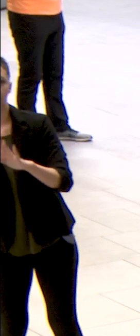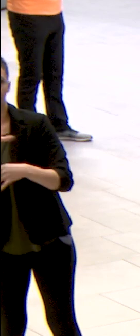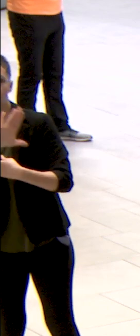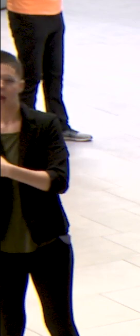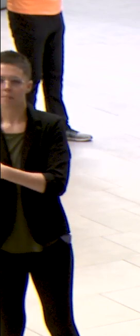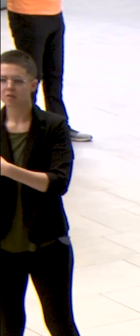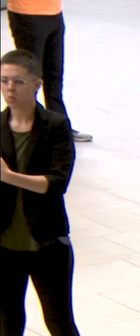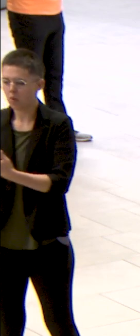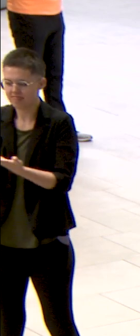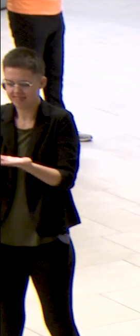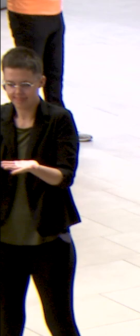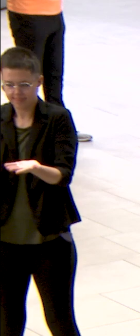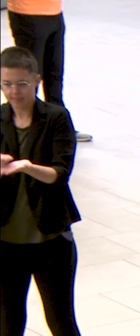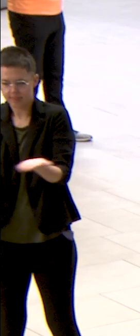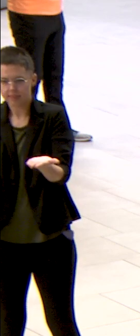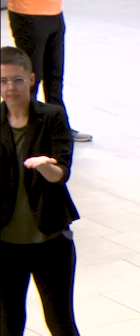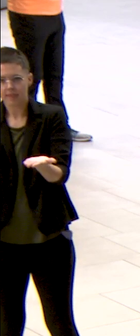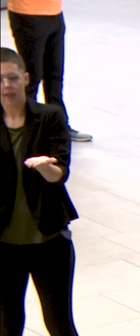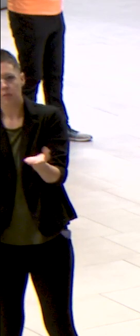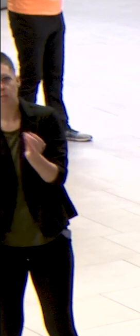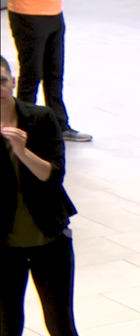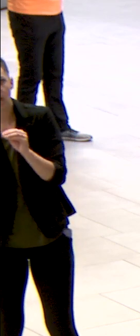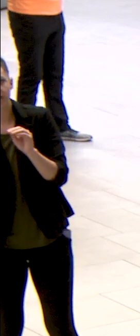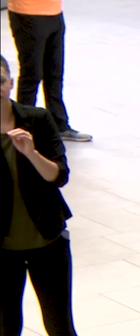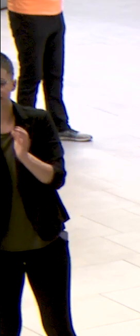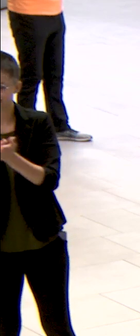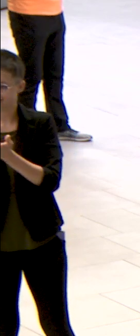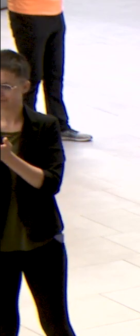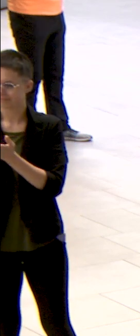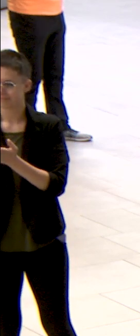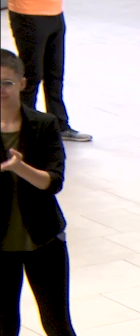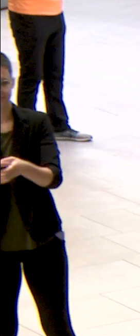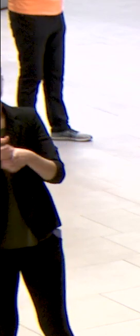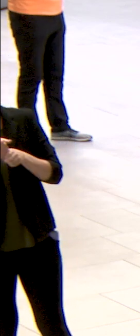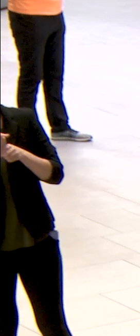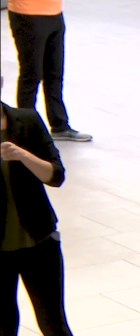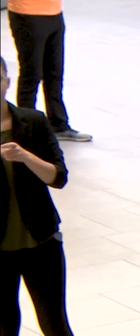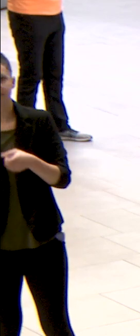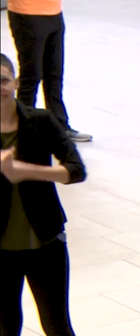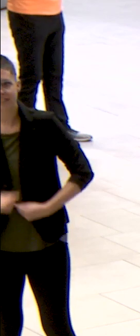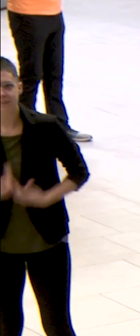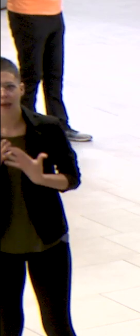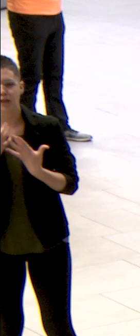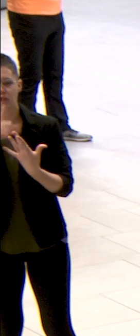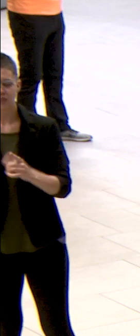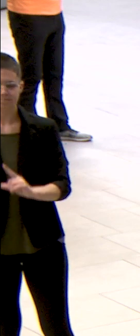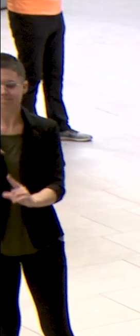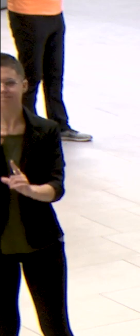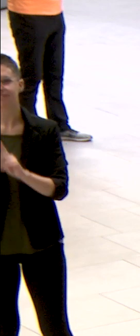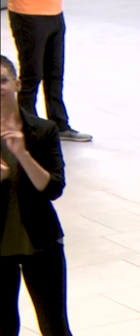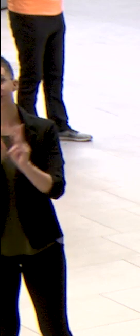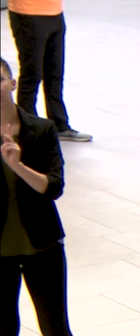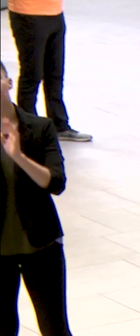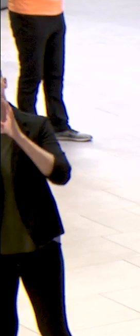There's got to be something more than, right, transactional that's actually going to inspire and really trigger people. And in your communications, what